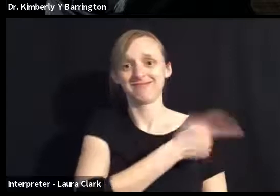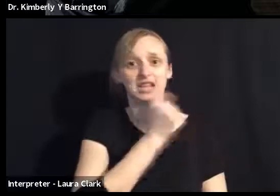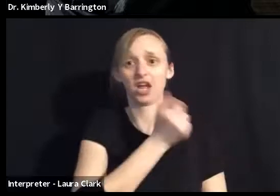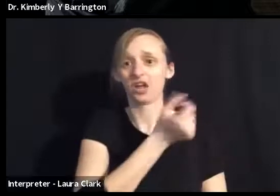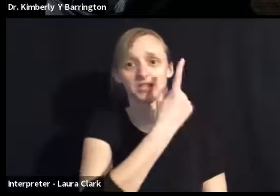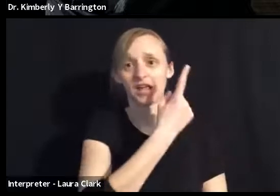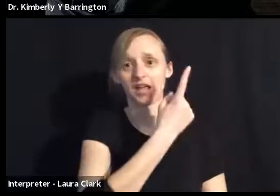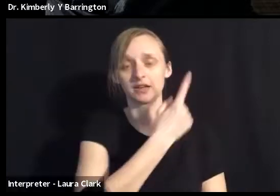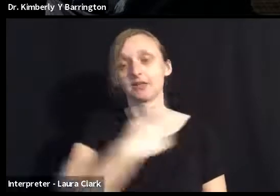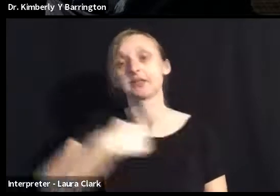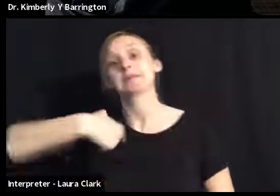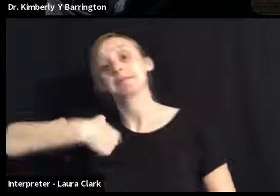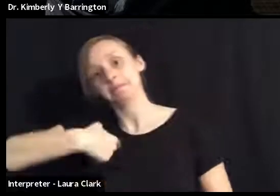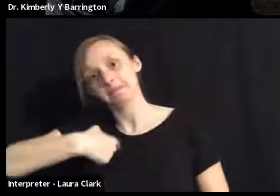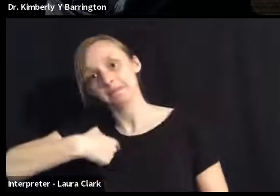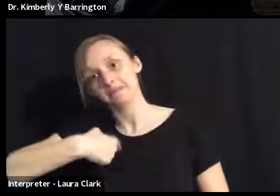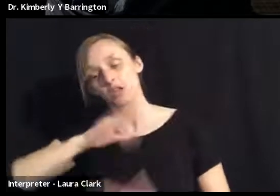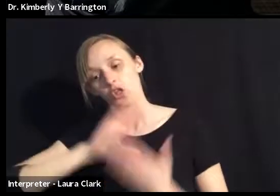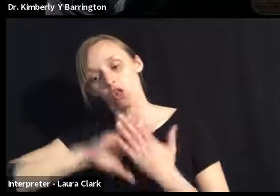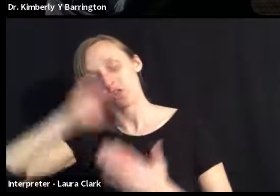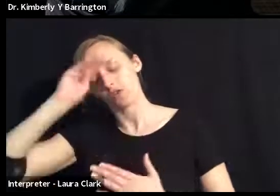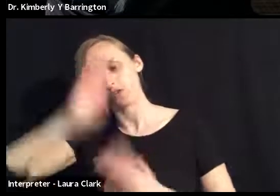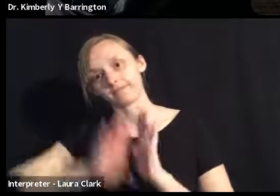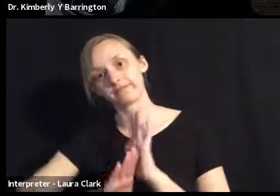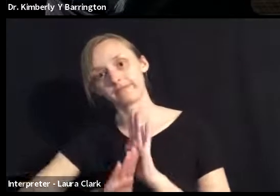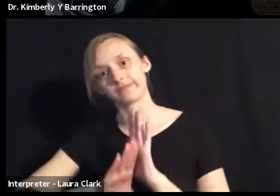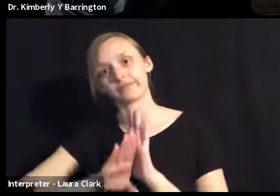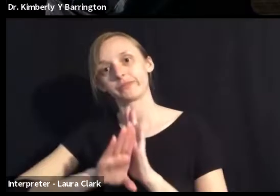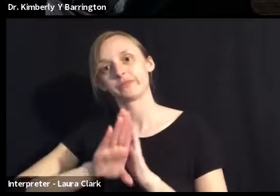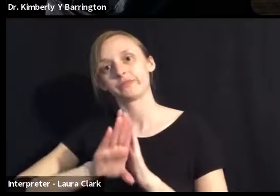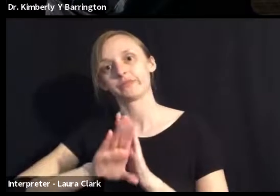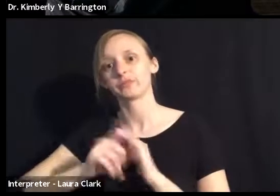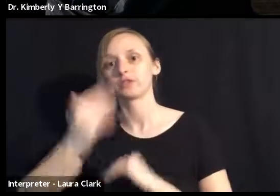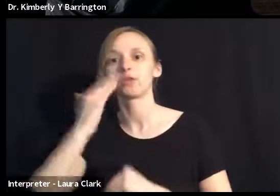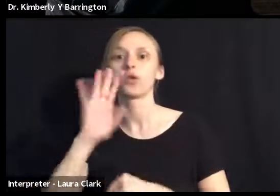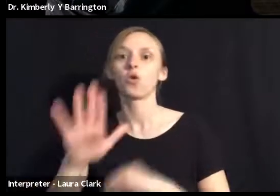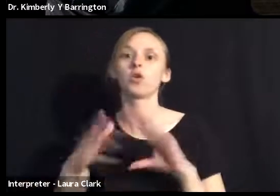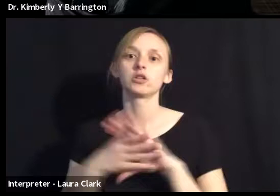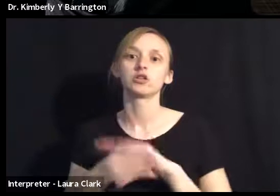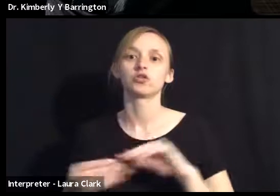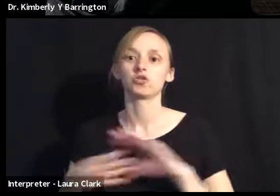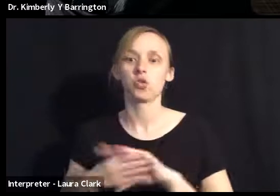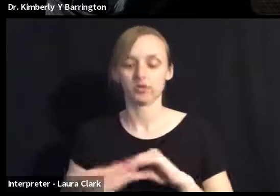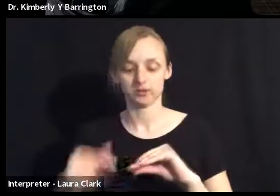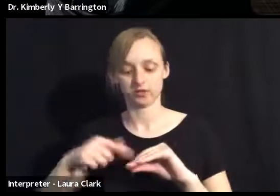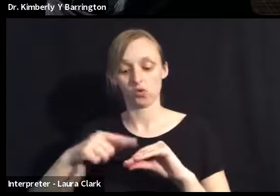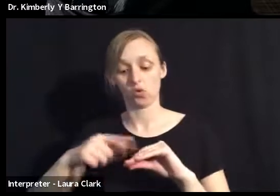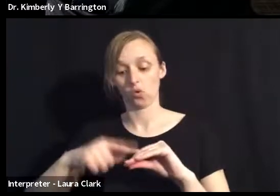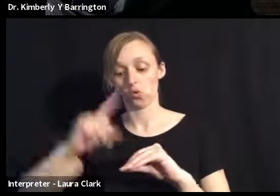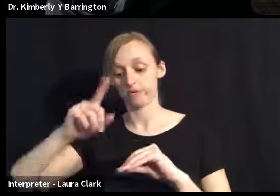to grow. And you have to know that your story is not for you, it's for someone else.